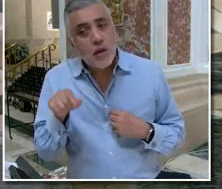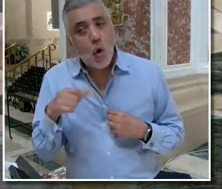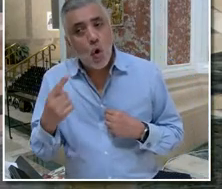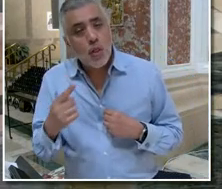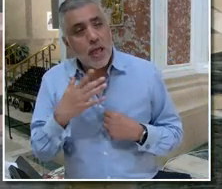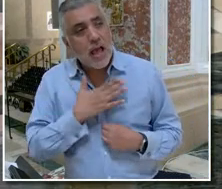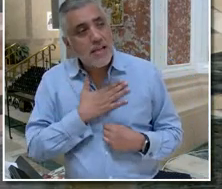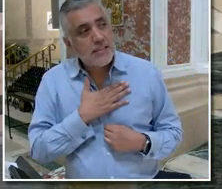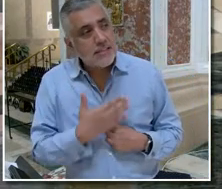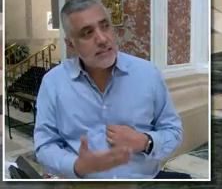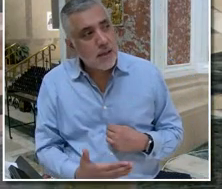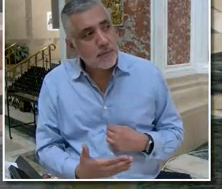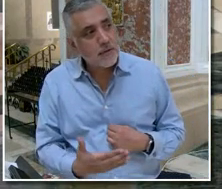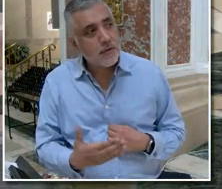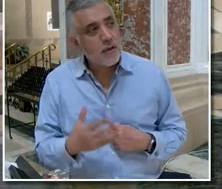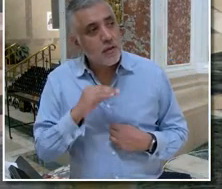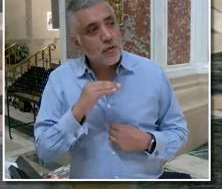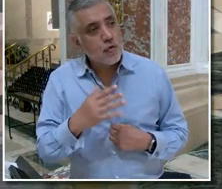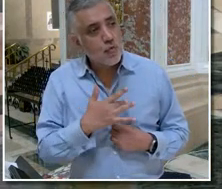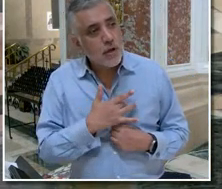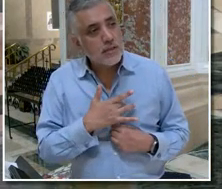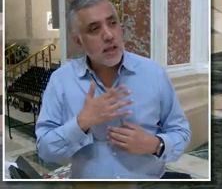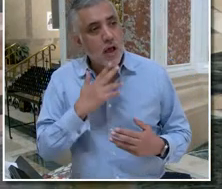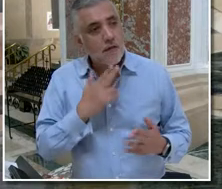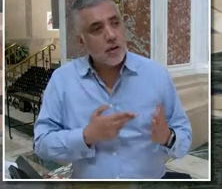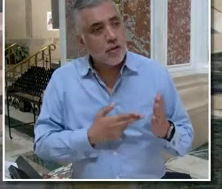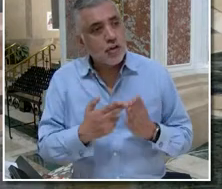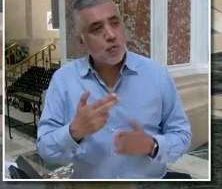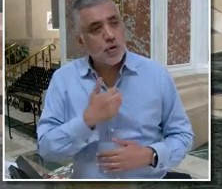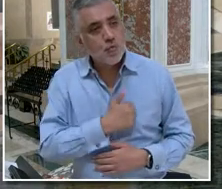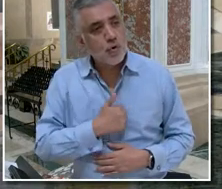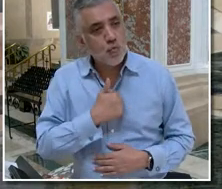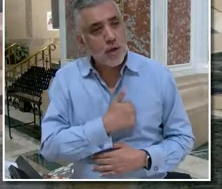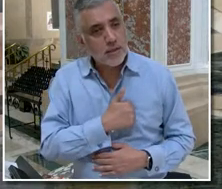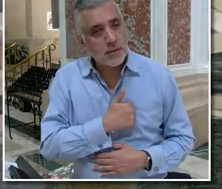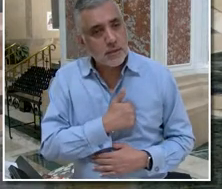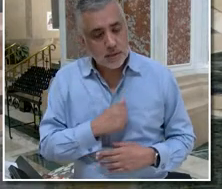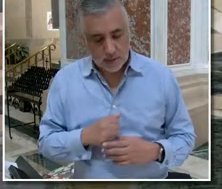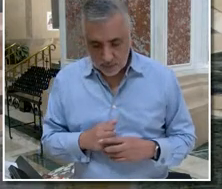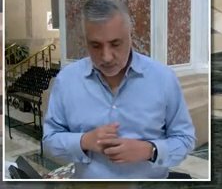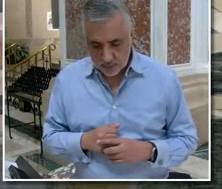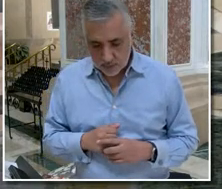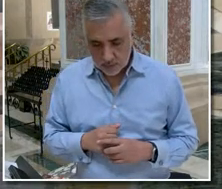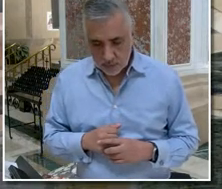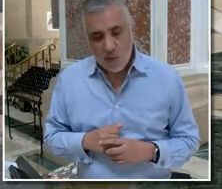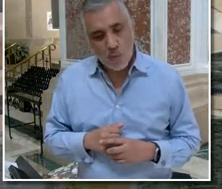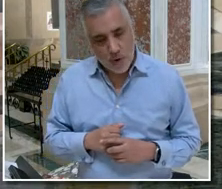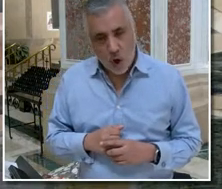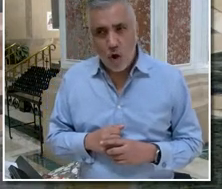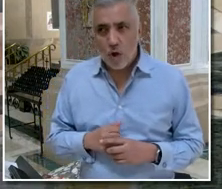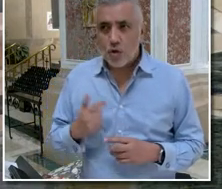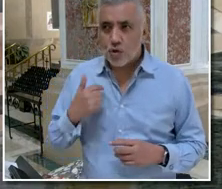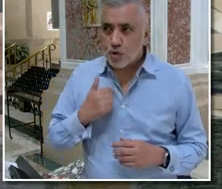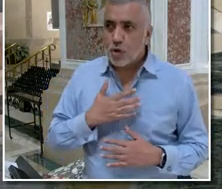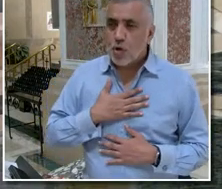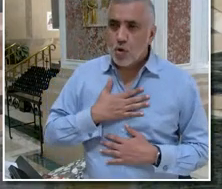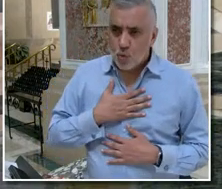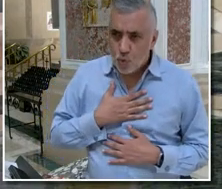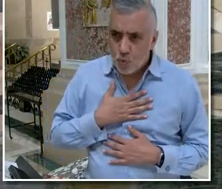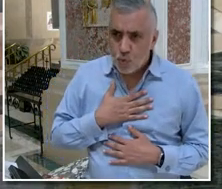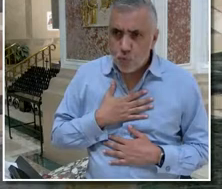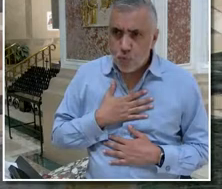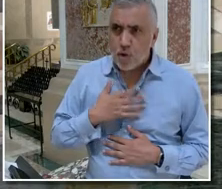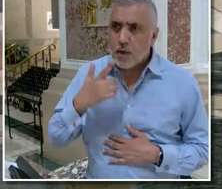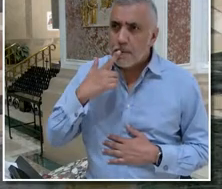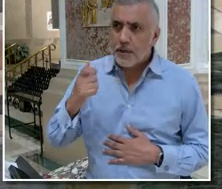accepted the grace of genuine regret. We all should breathe easier